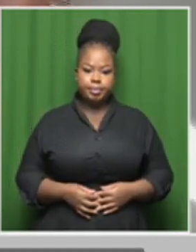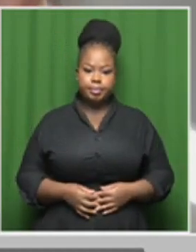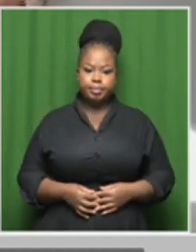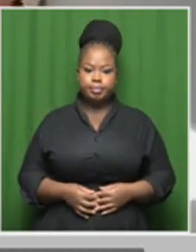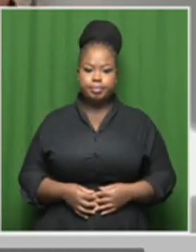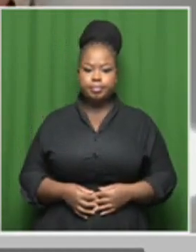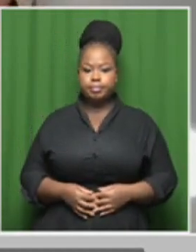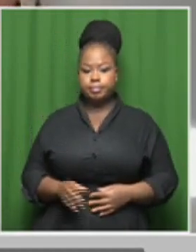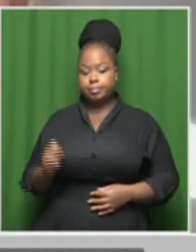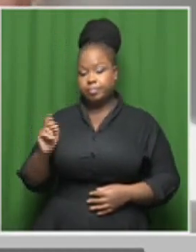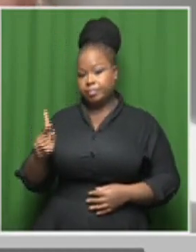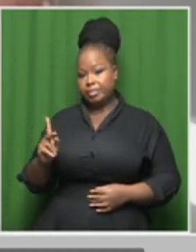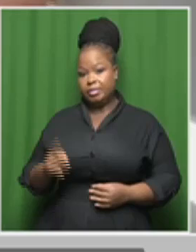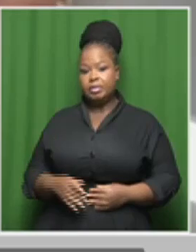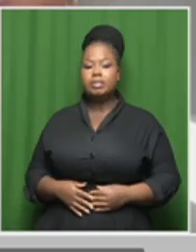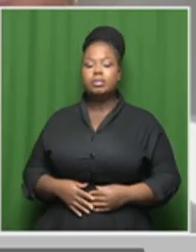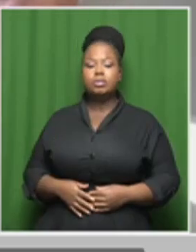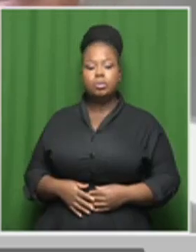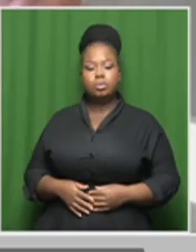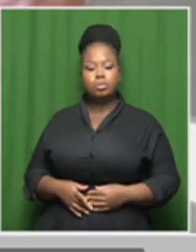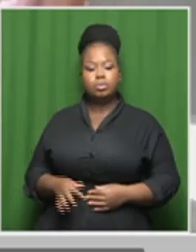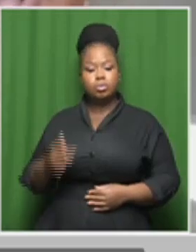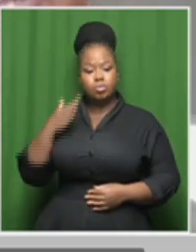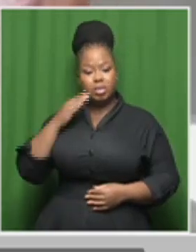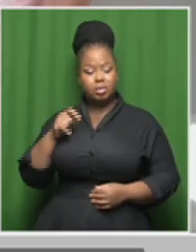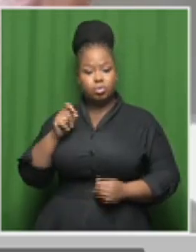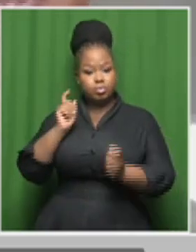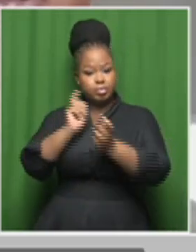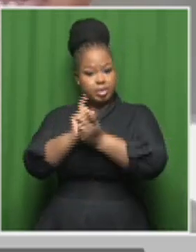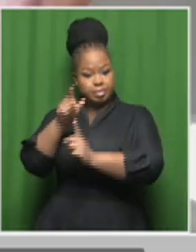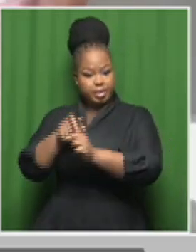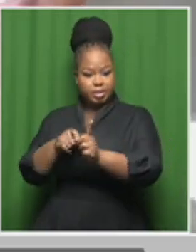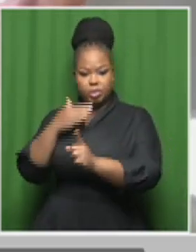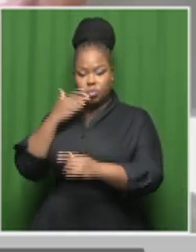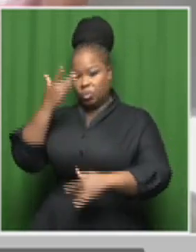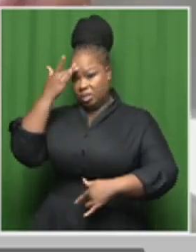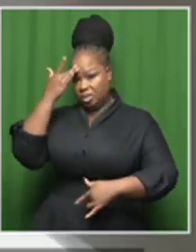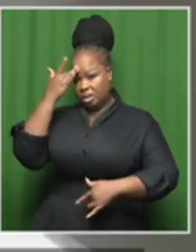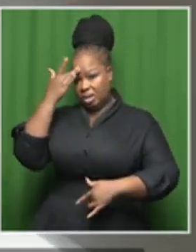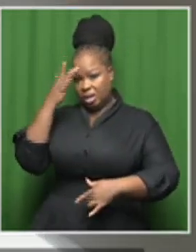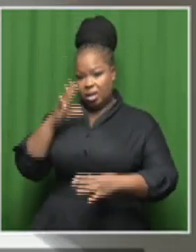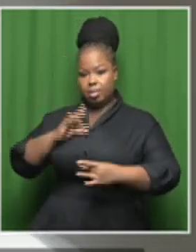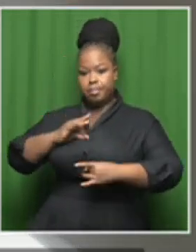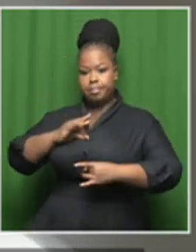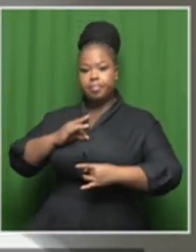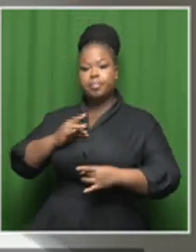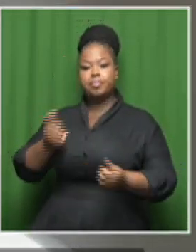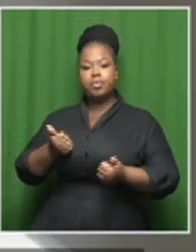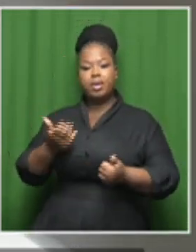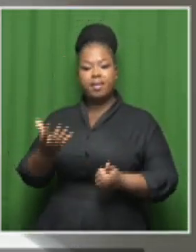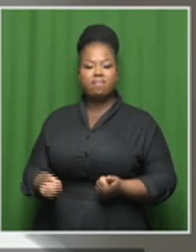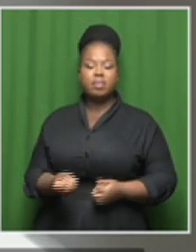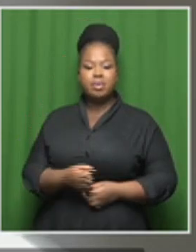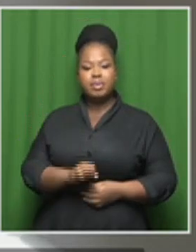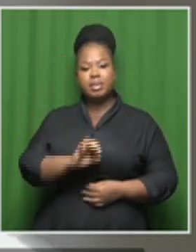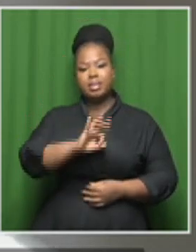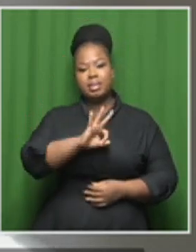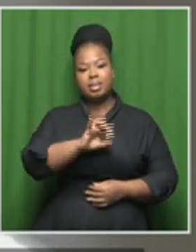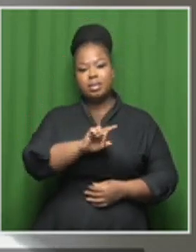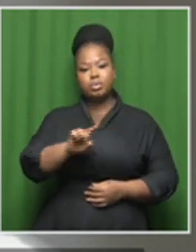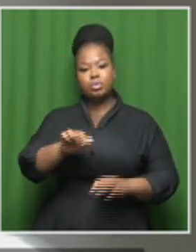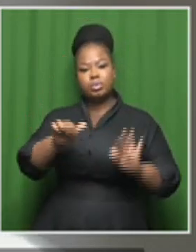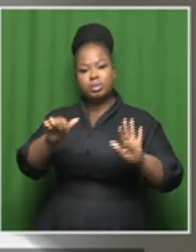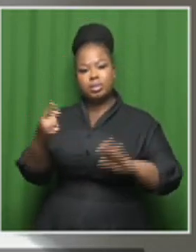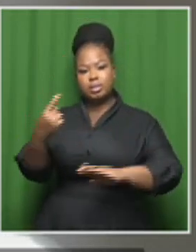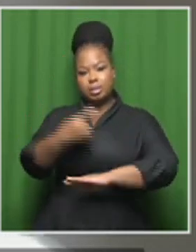All right, so when you would be exposed to someone that has the disease, it would take about 3 to 6 days from